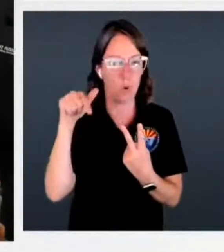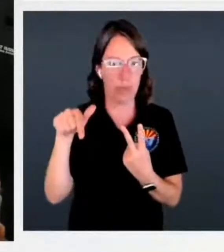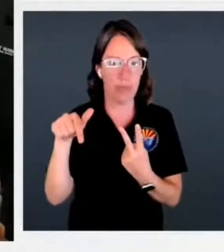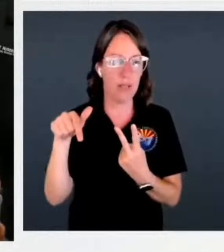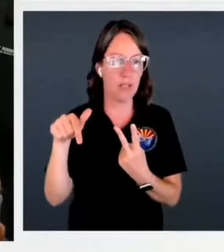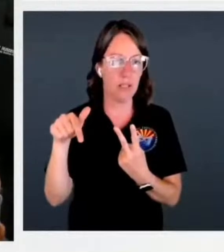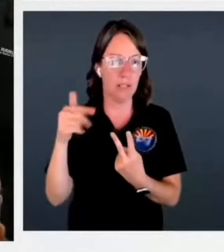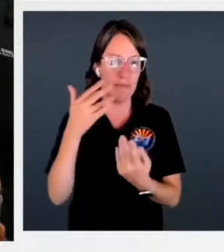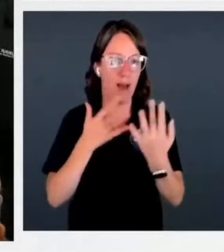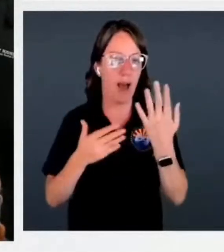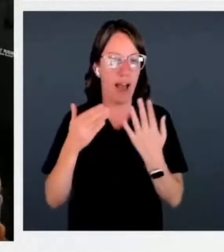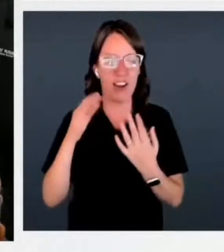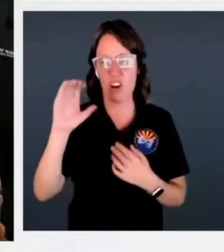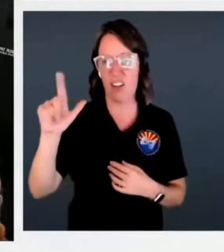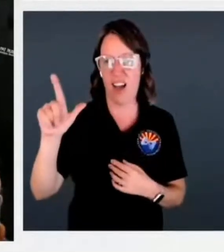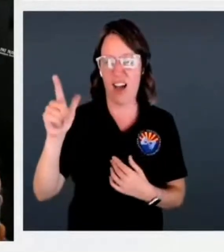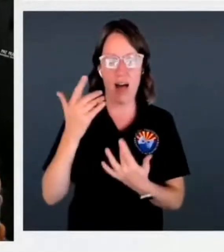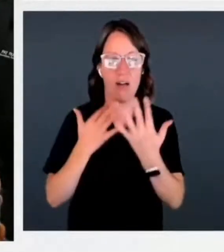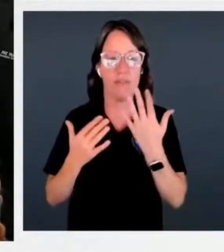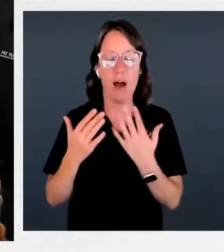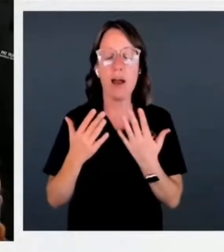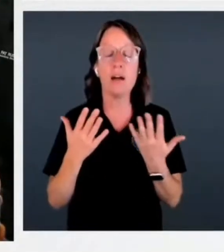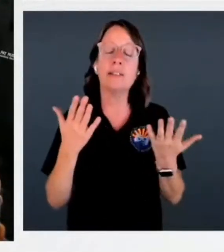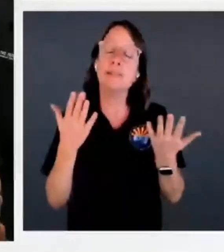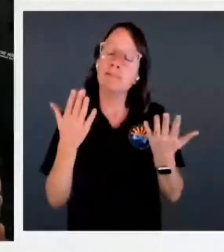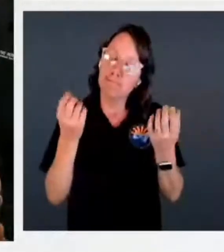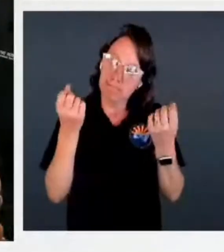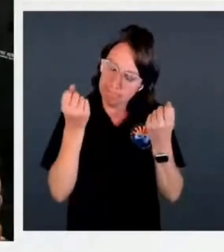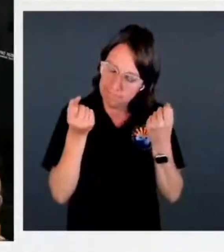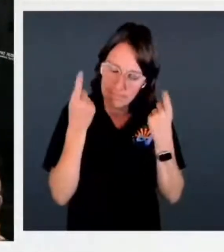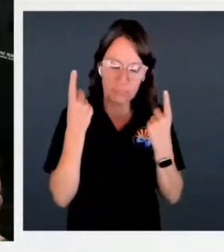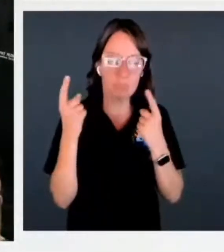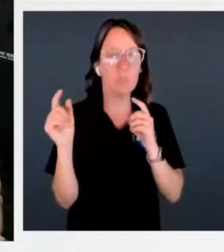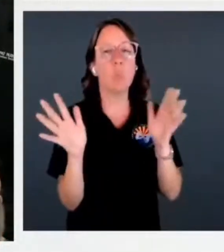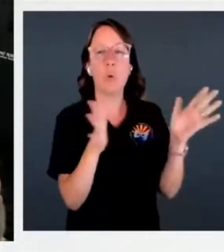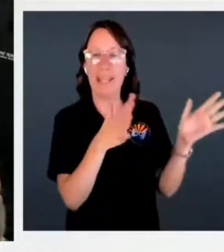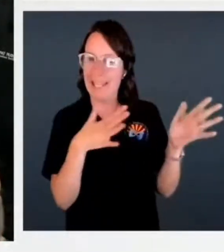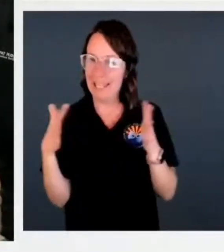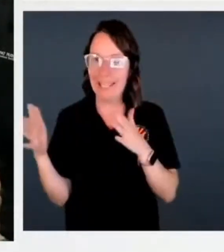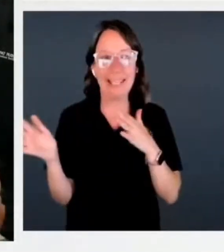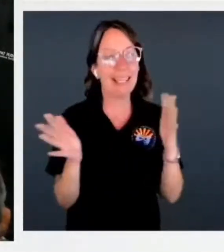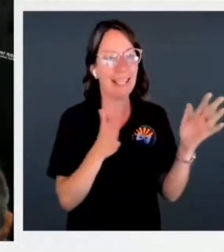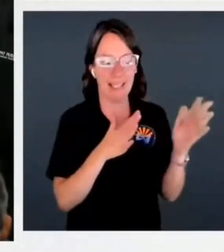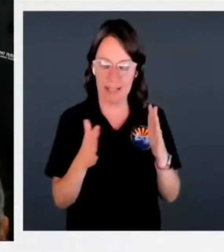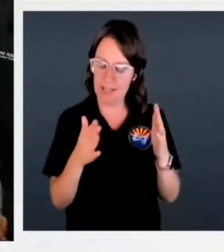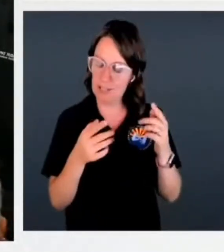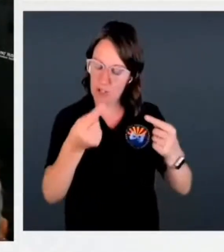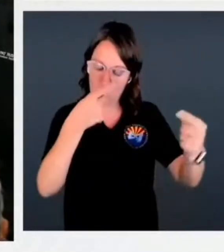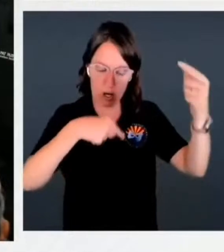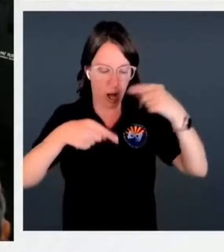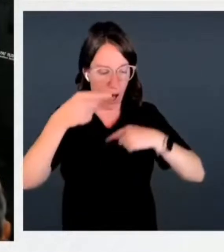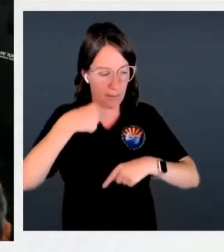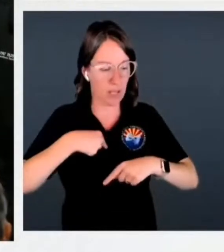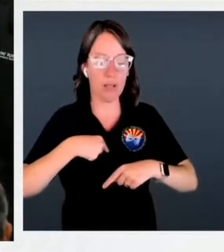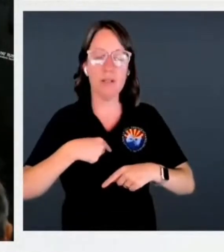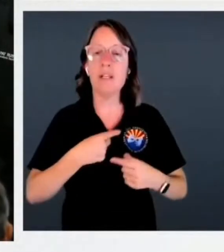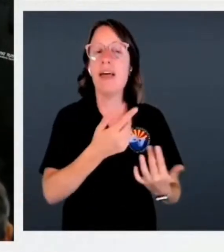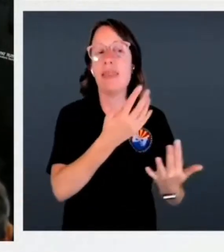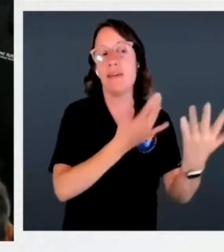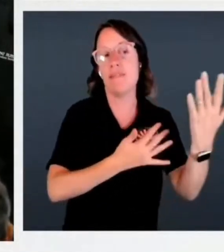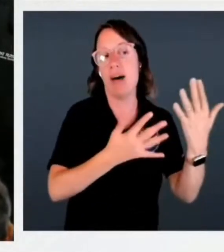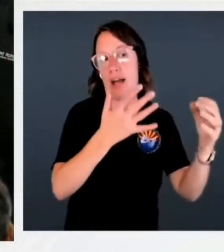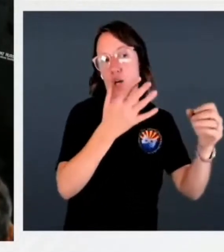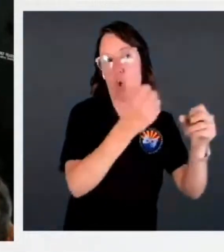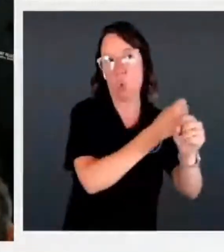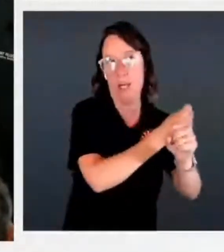some wins, all right? It's that give and take. Some days we grab more than others. Fire wins a little bit, but we don't give up, okay? I